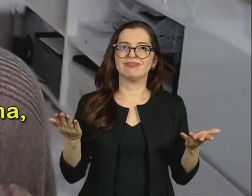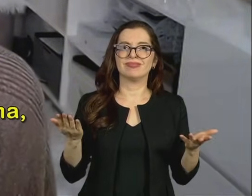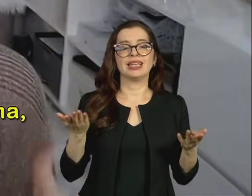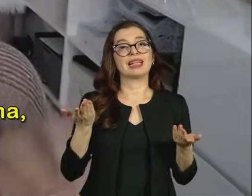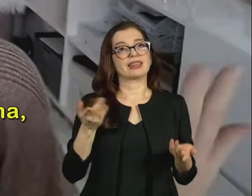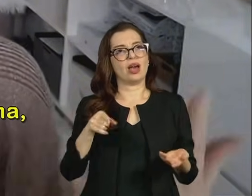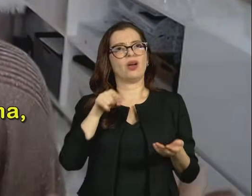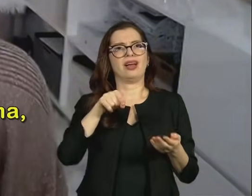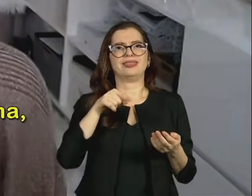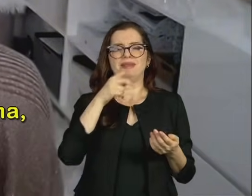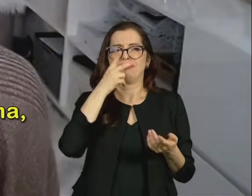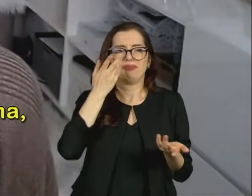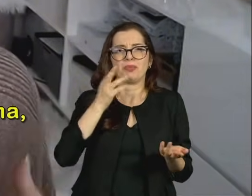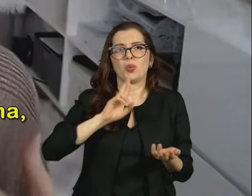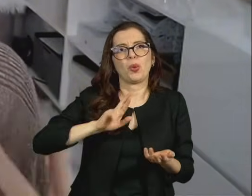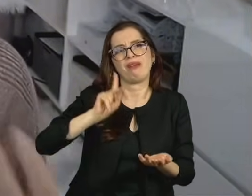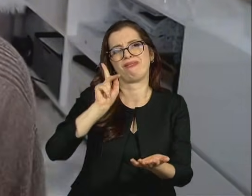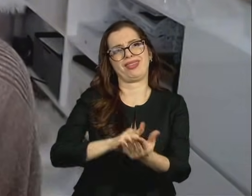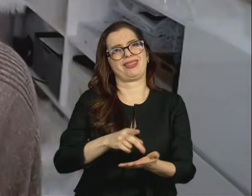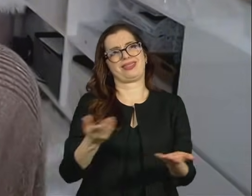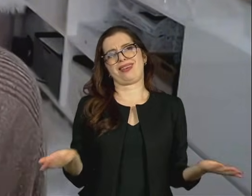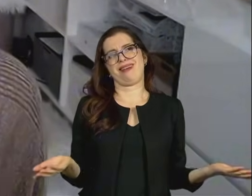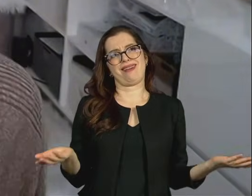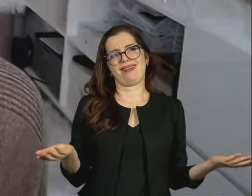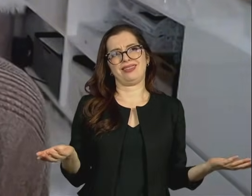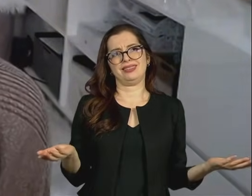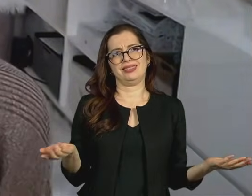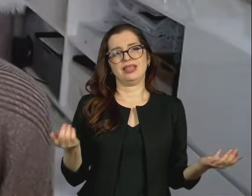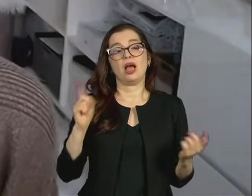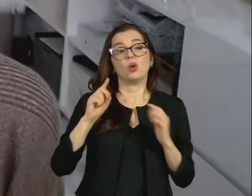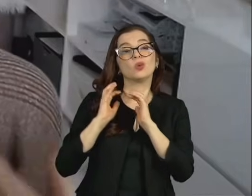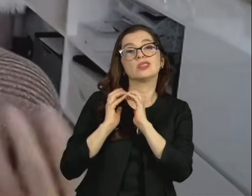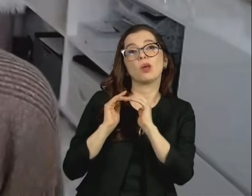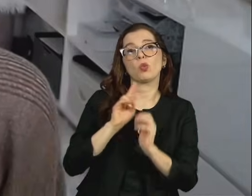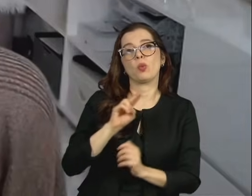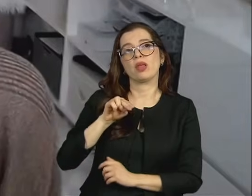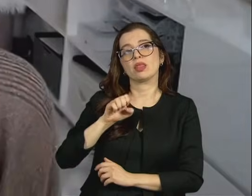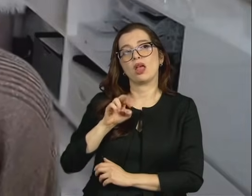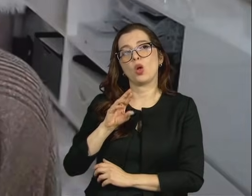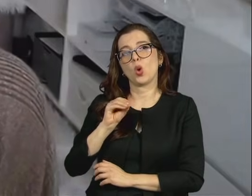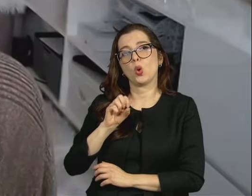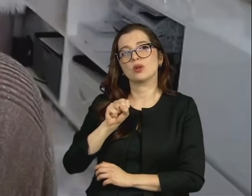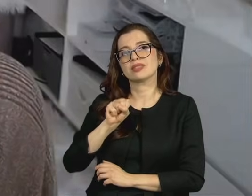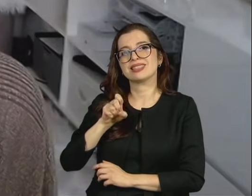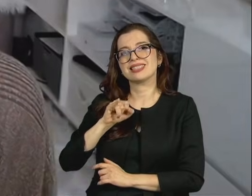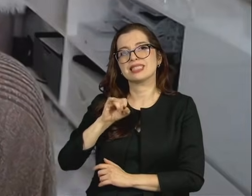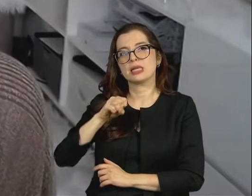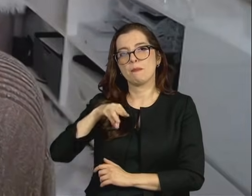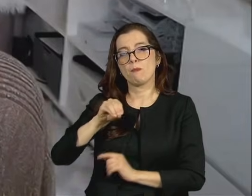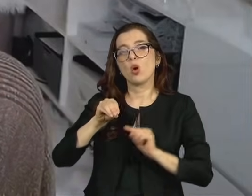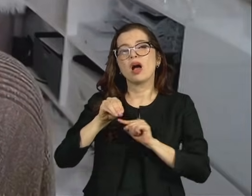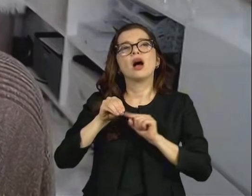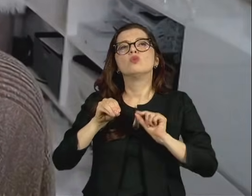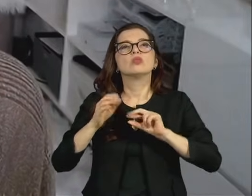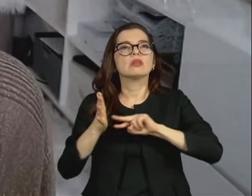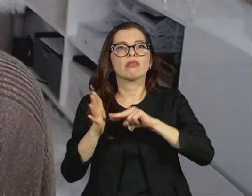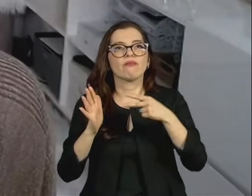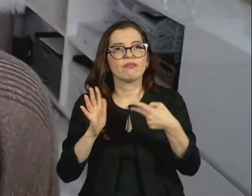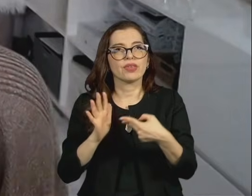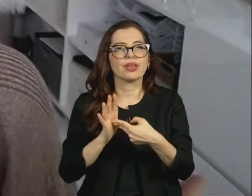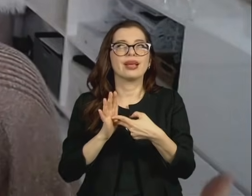ways, which obviously is nuts. But unfortunately, neurosexism has been part